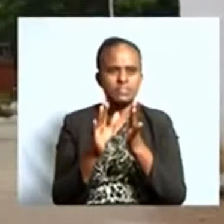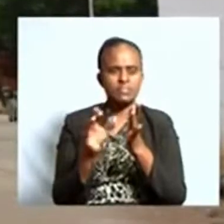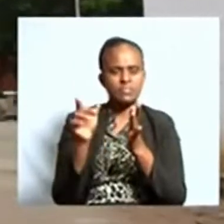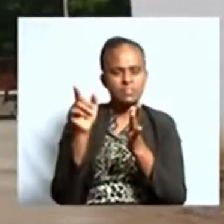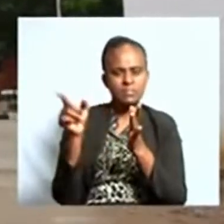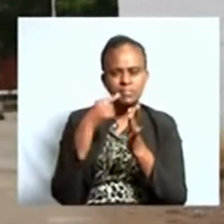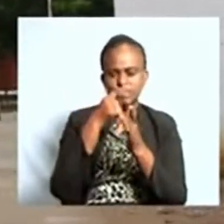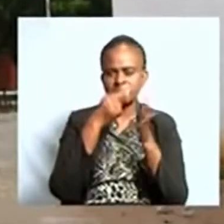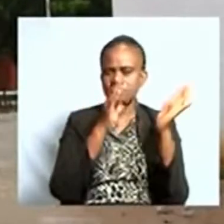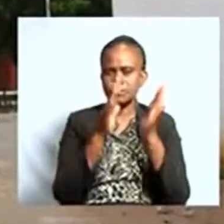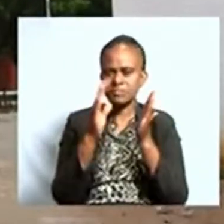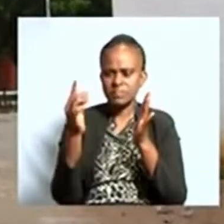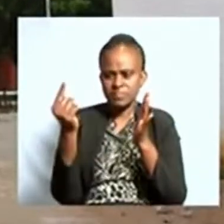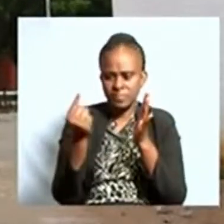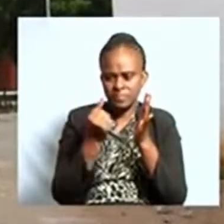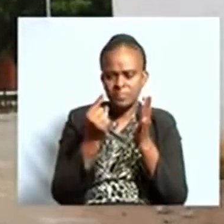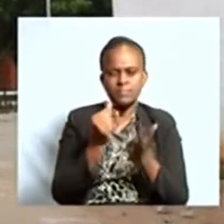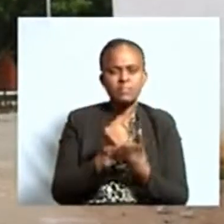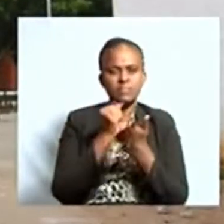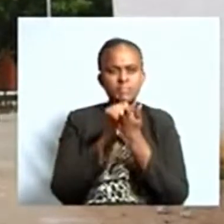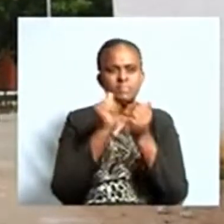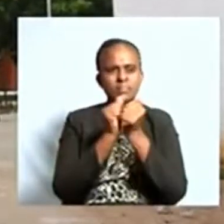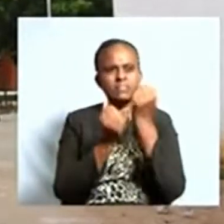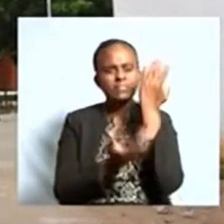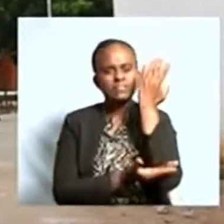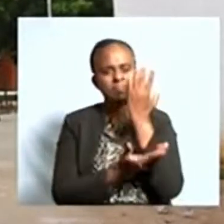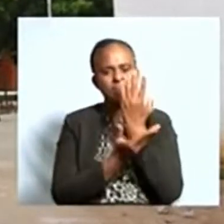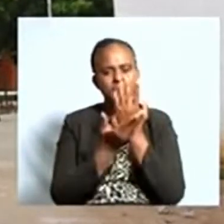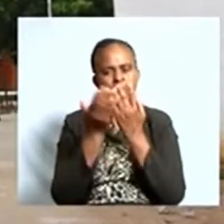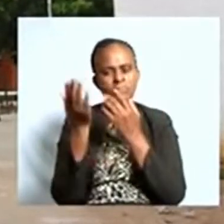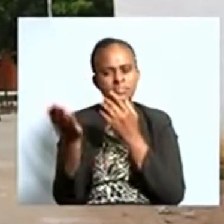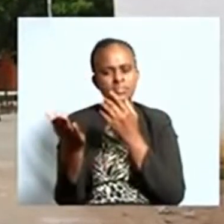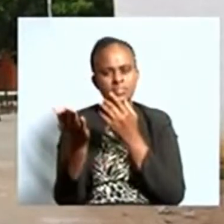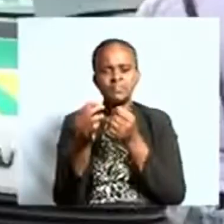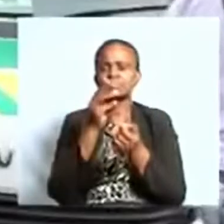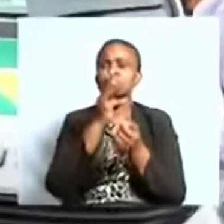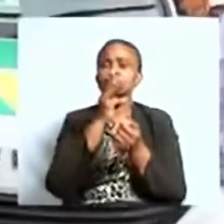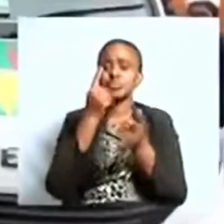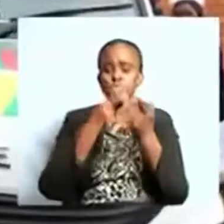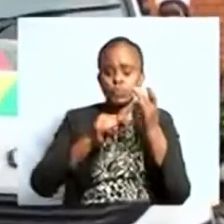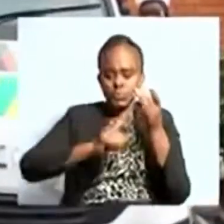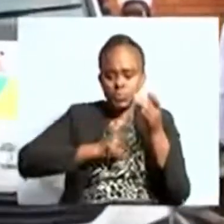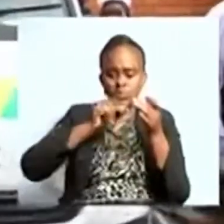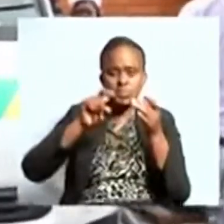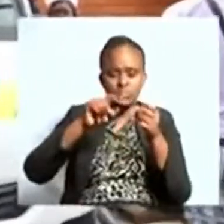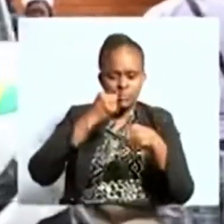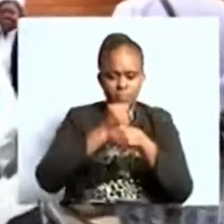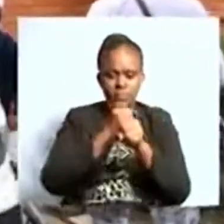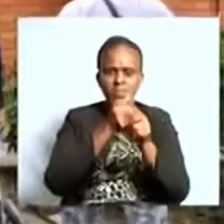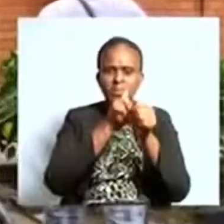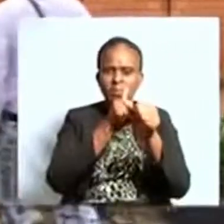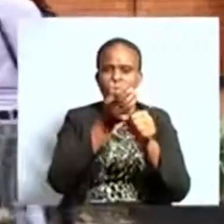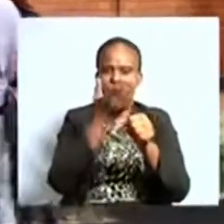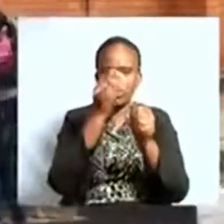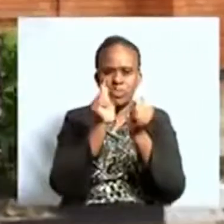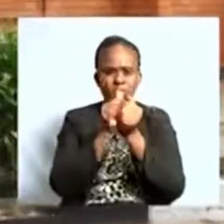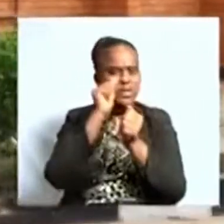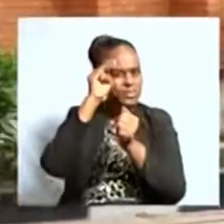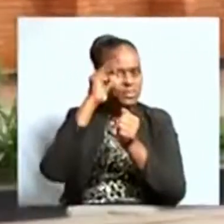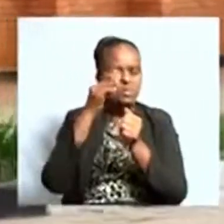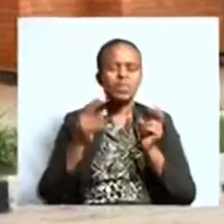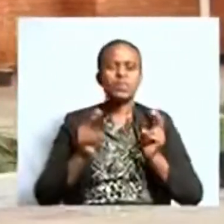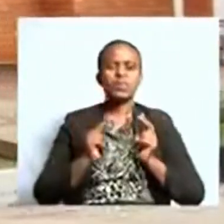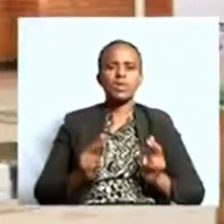supposed to come and help with some improvements there. What I just need to do is to make a follow-up with the Minister of Health